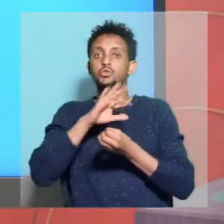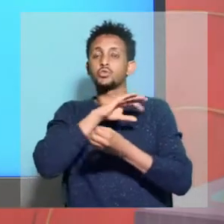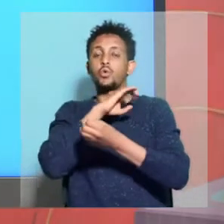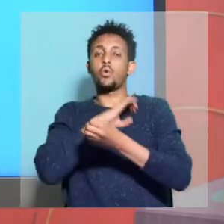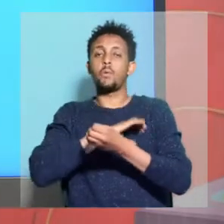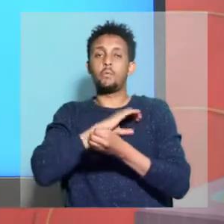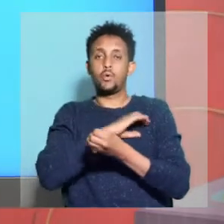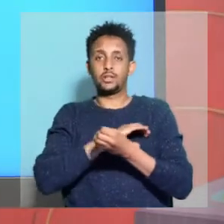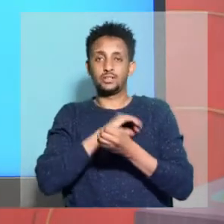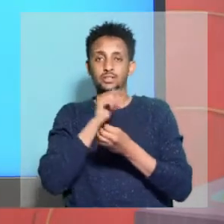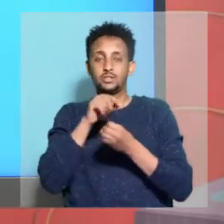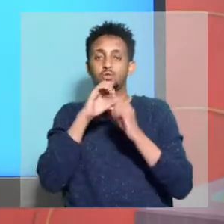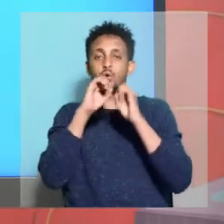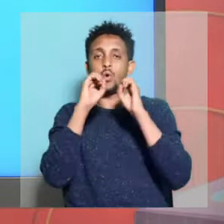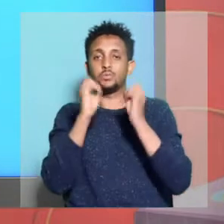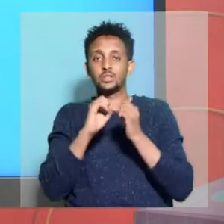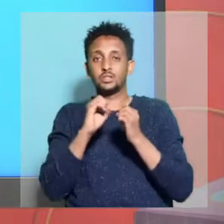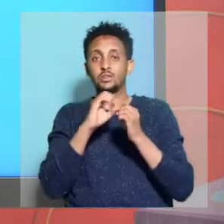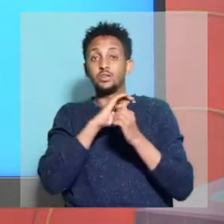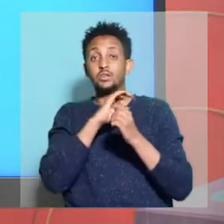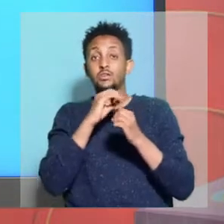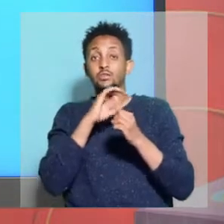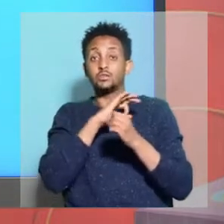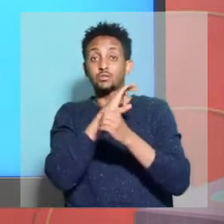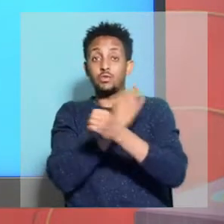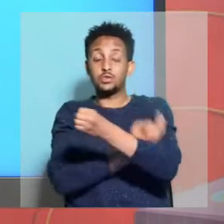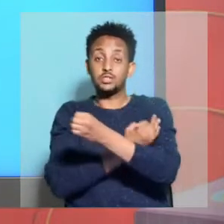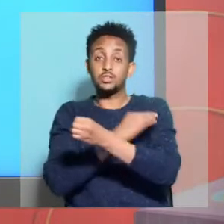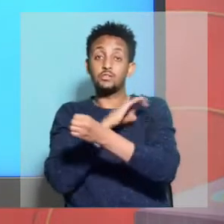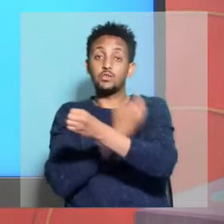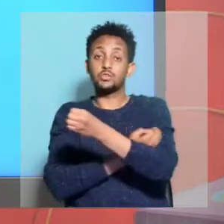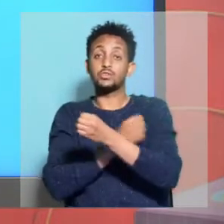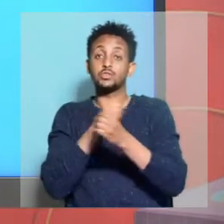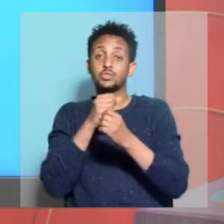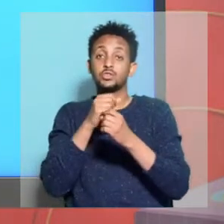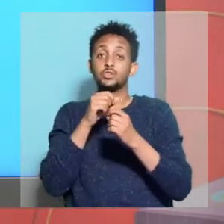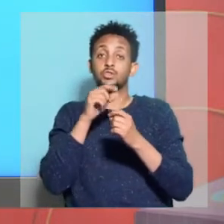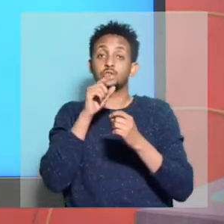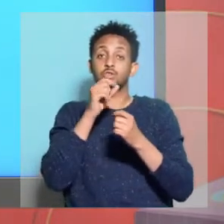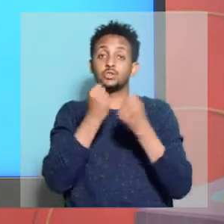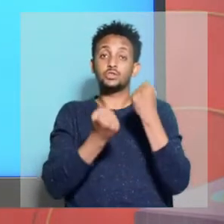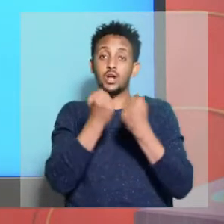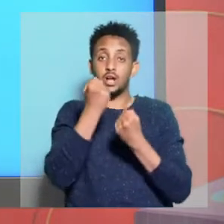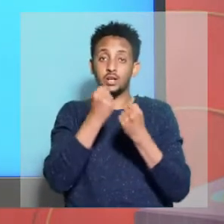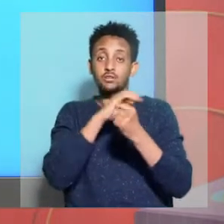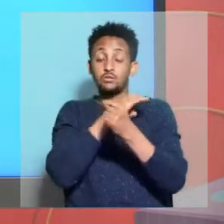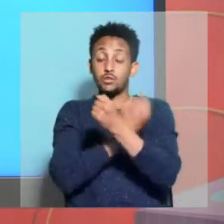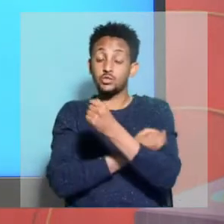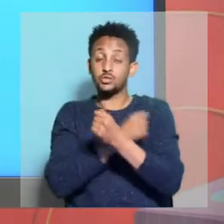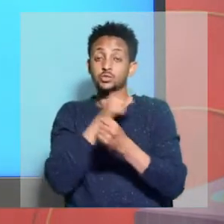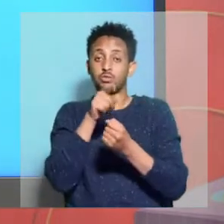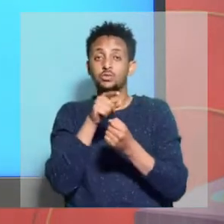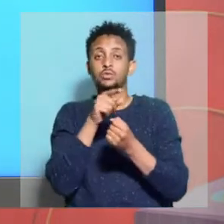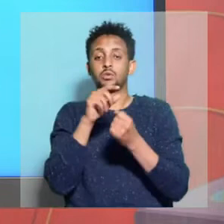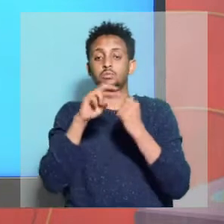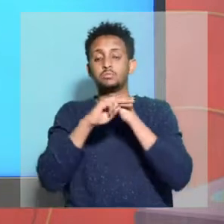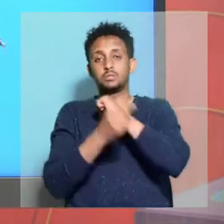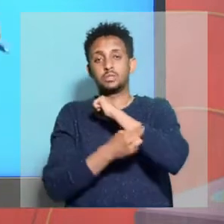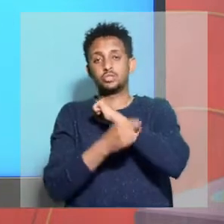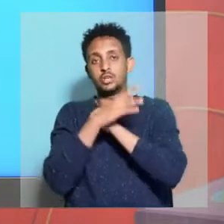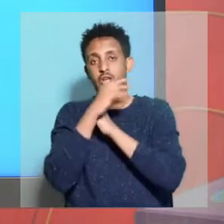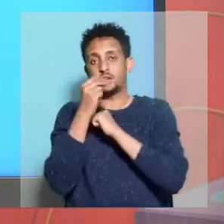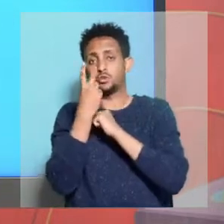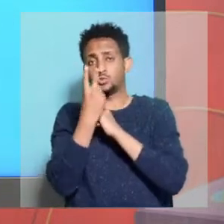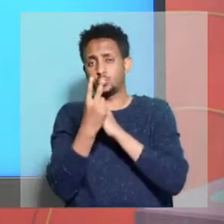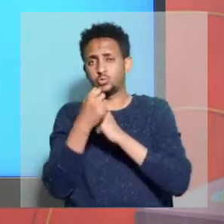components exerted on this object? The force components are the force due to the truck, the force due to the bridge itself, and